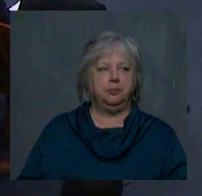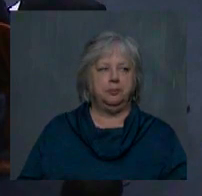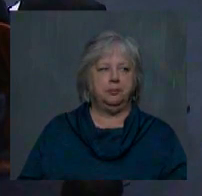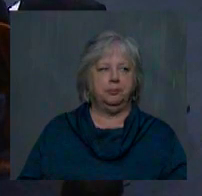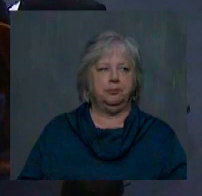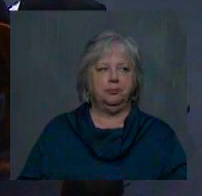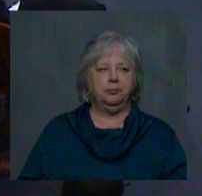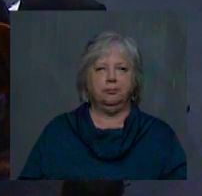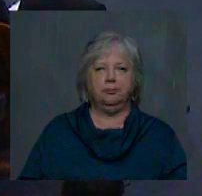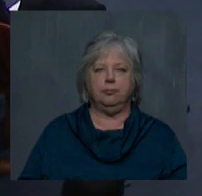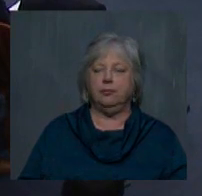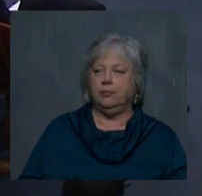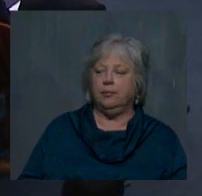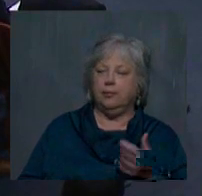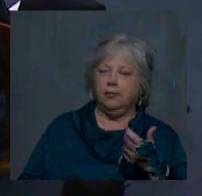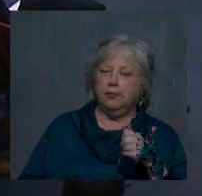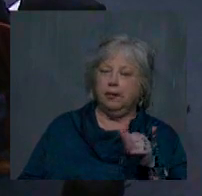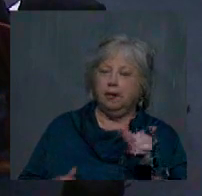anything else?